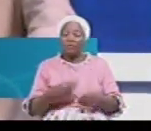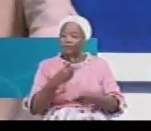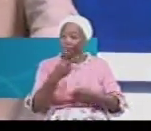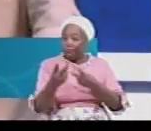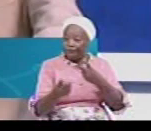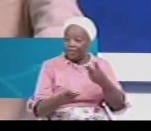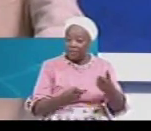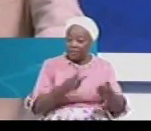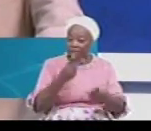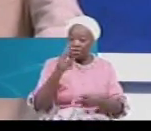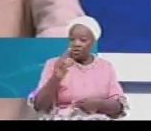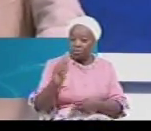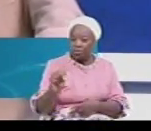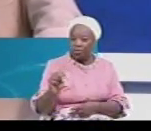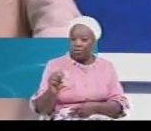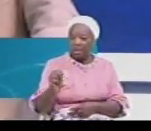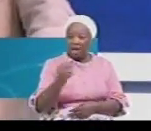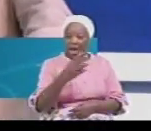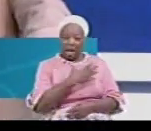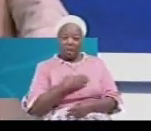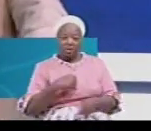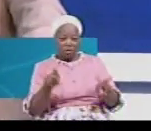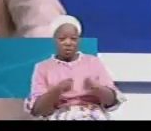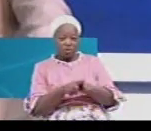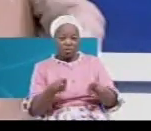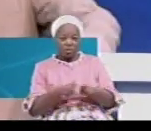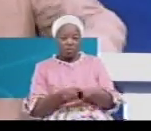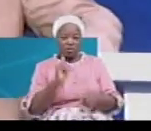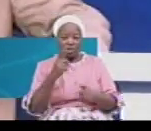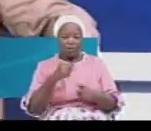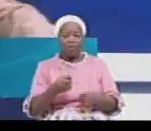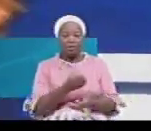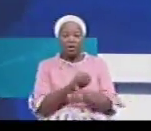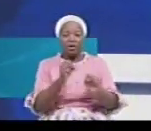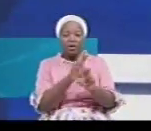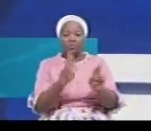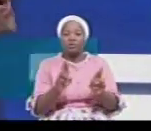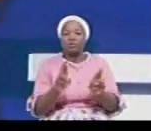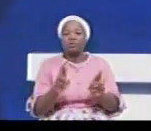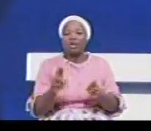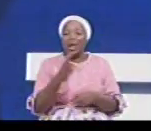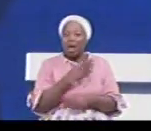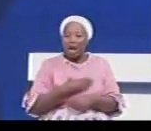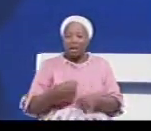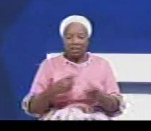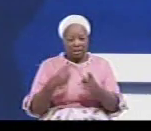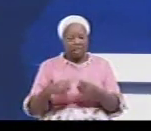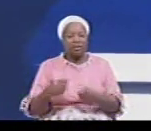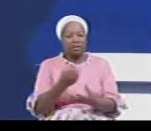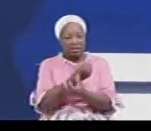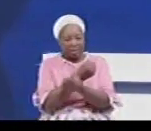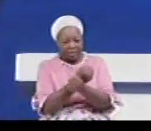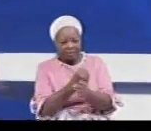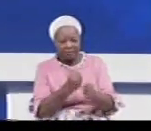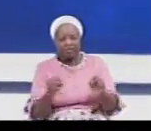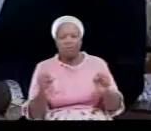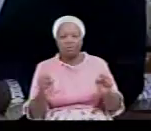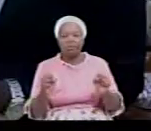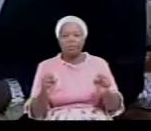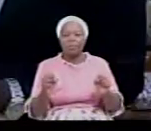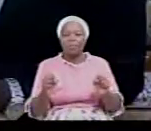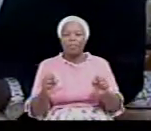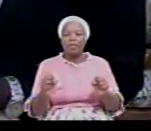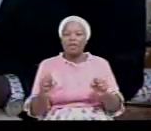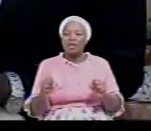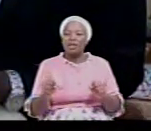Visitation. And also it talks about redemption. And then salvation. Everything